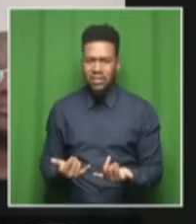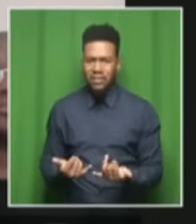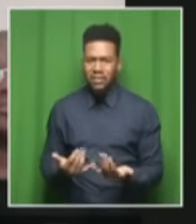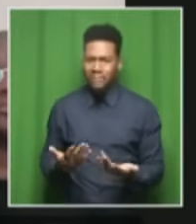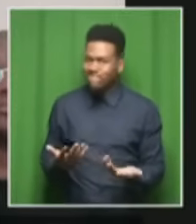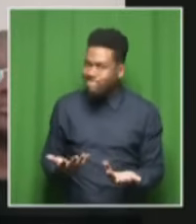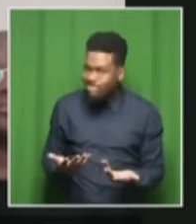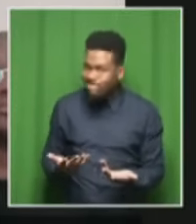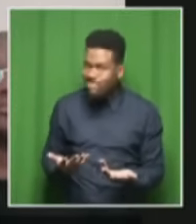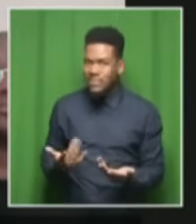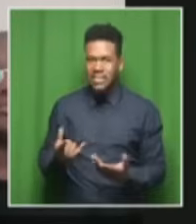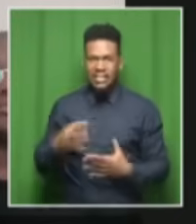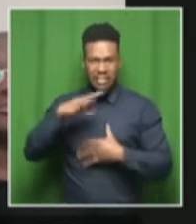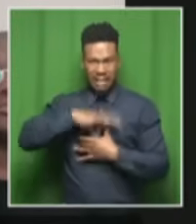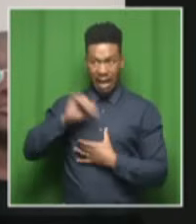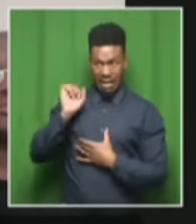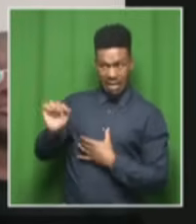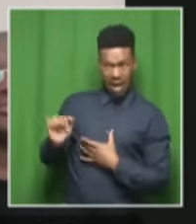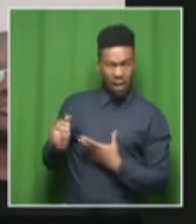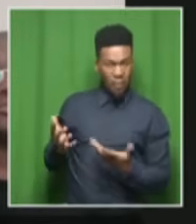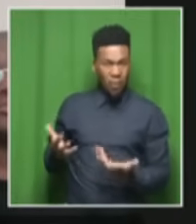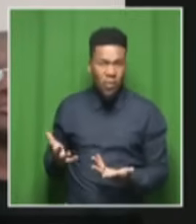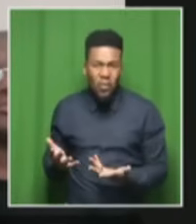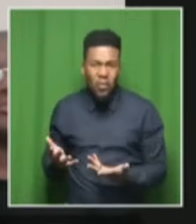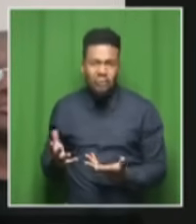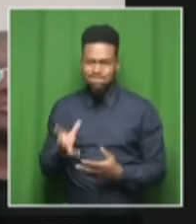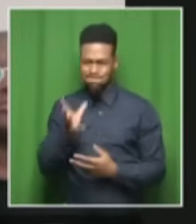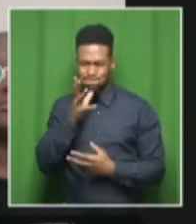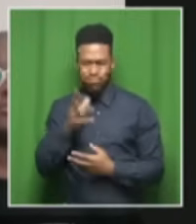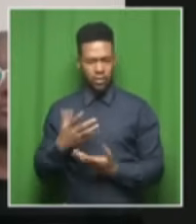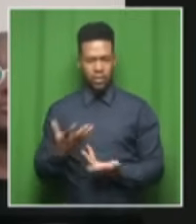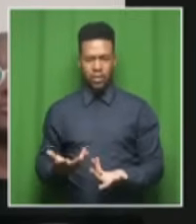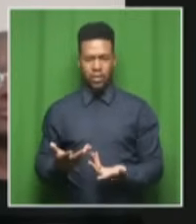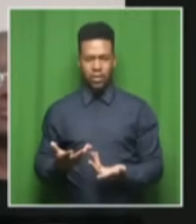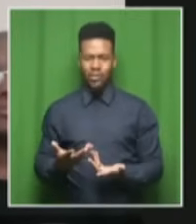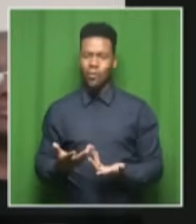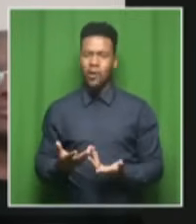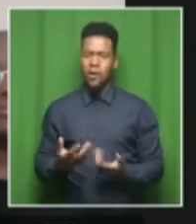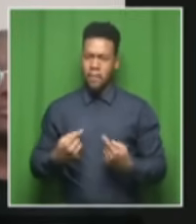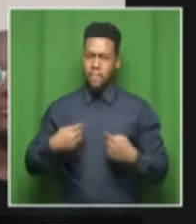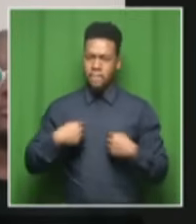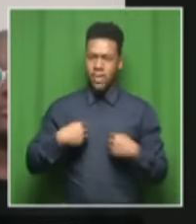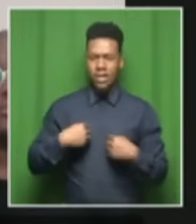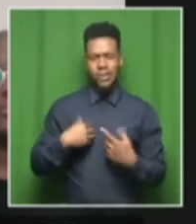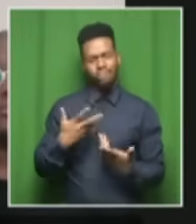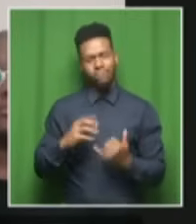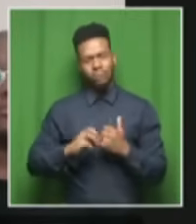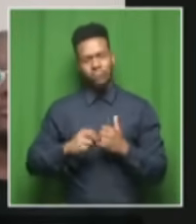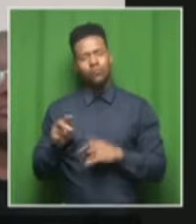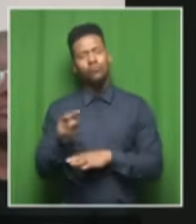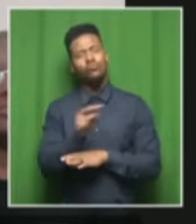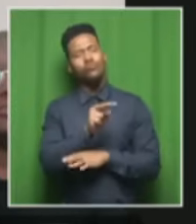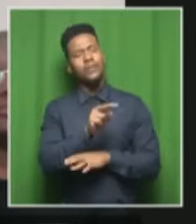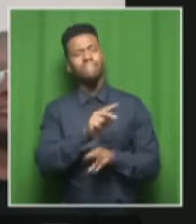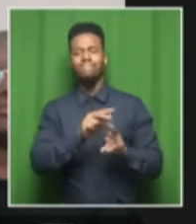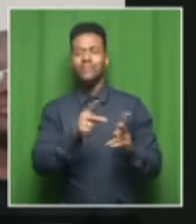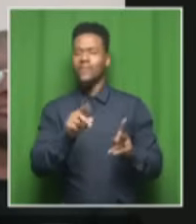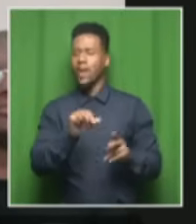that politicians get that we miss out on, you know, on the ground here. So I am looking at different parties,